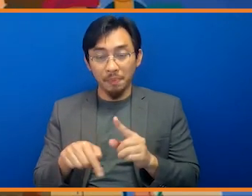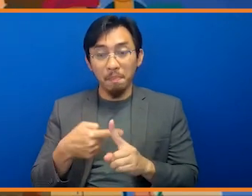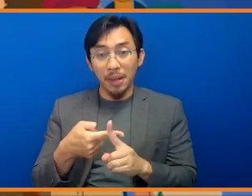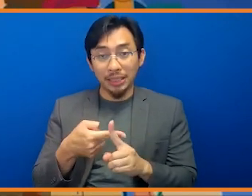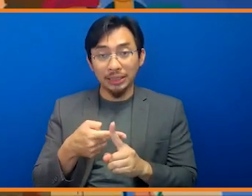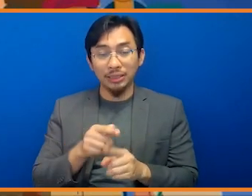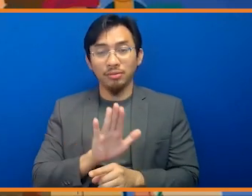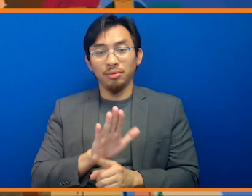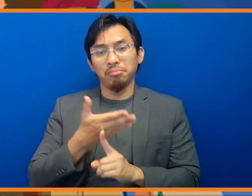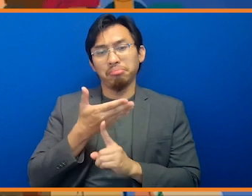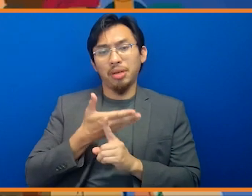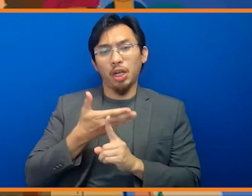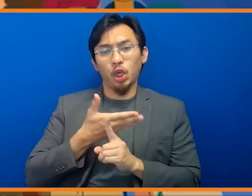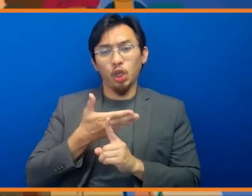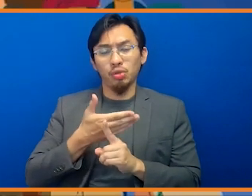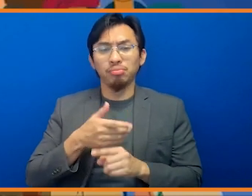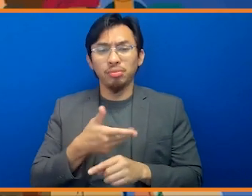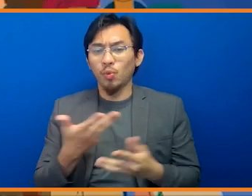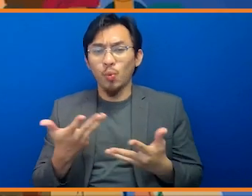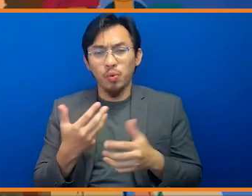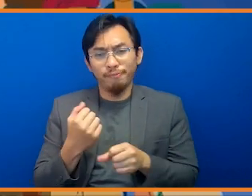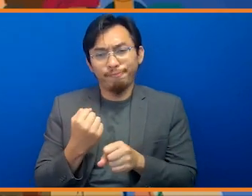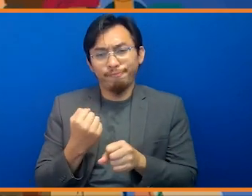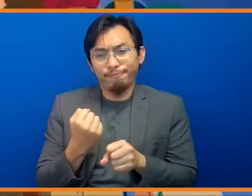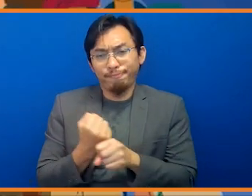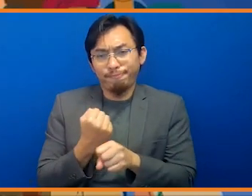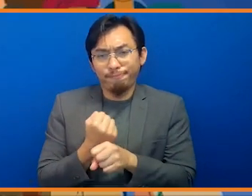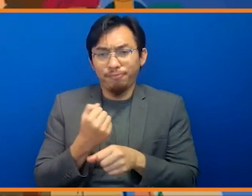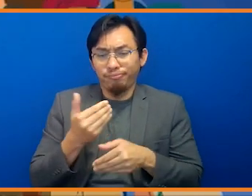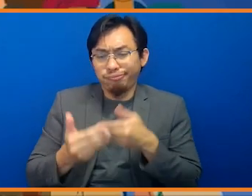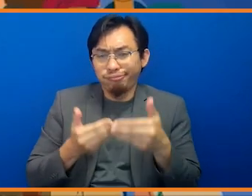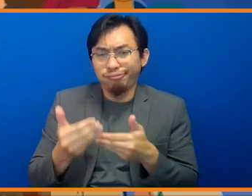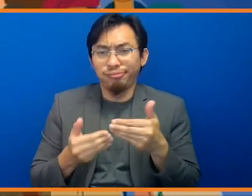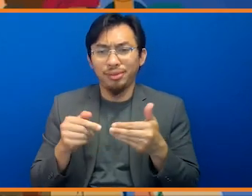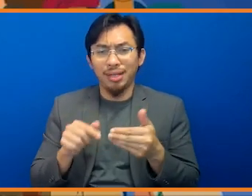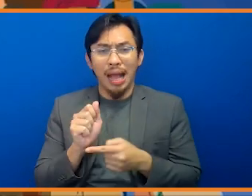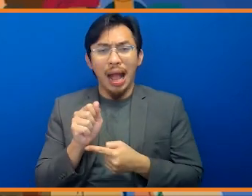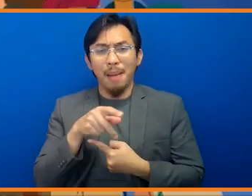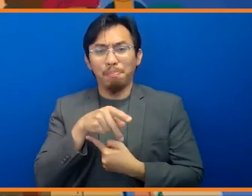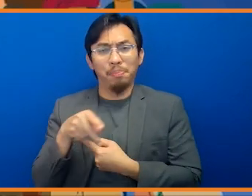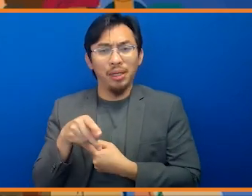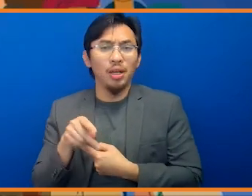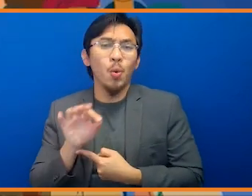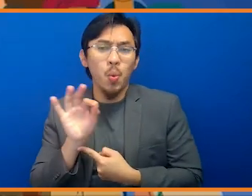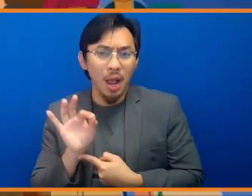its background, why we try to develop this kind of application.